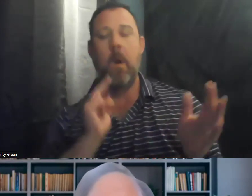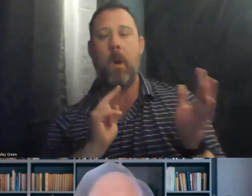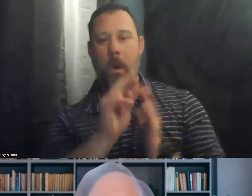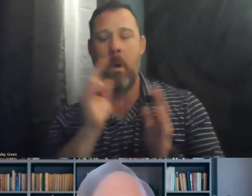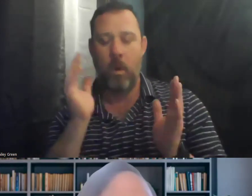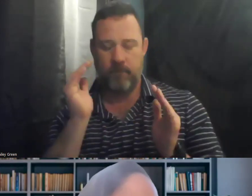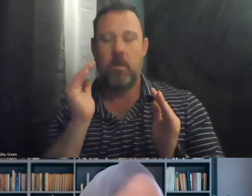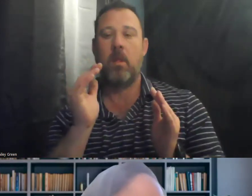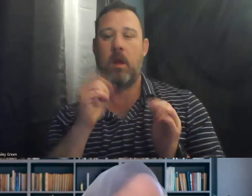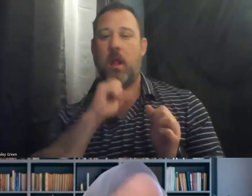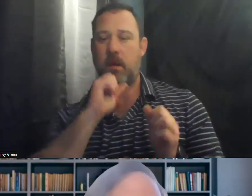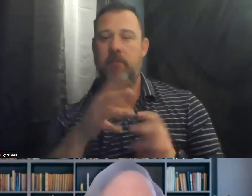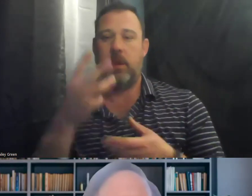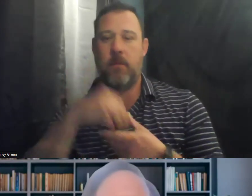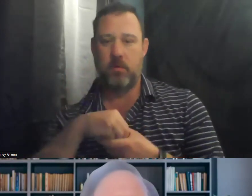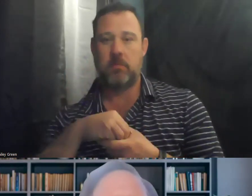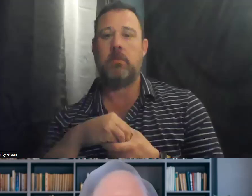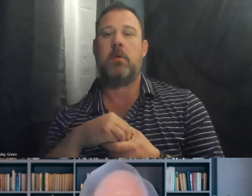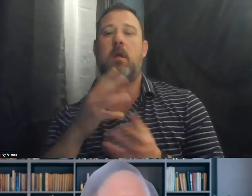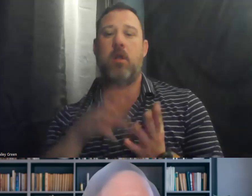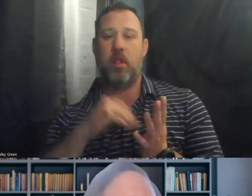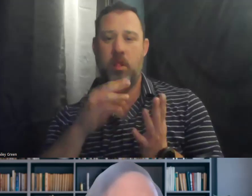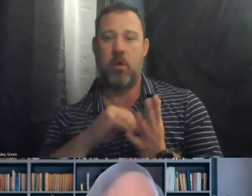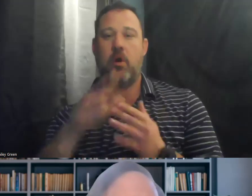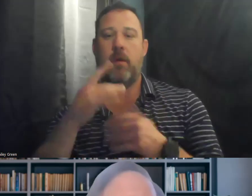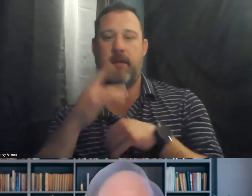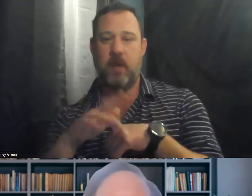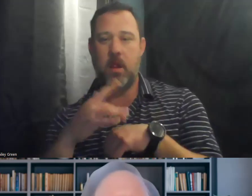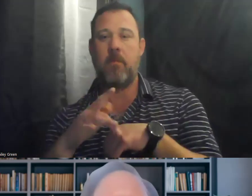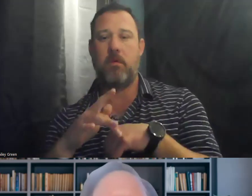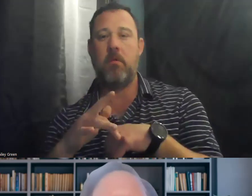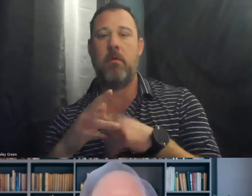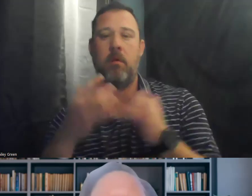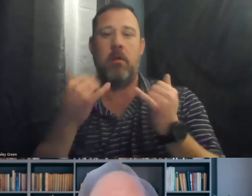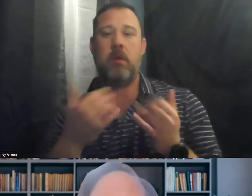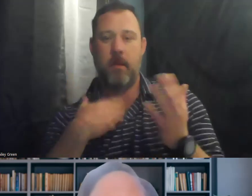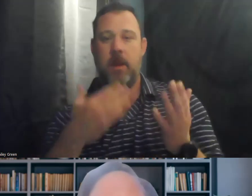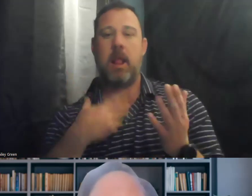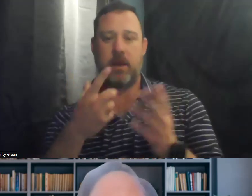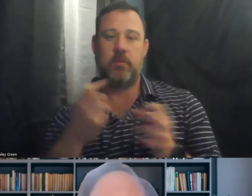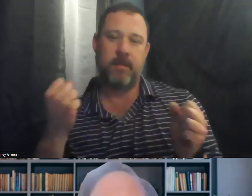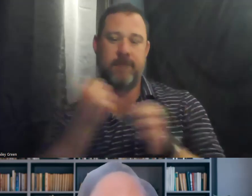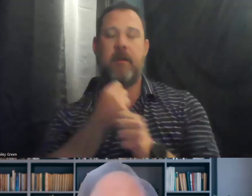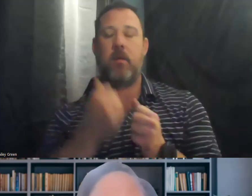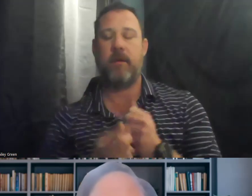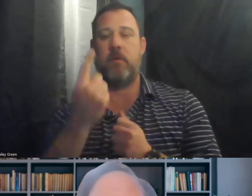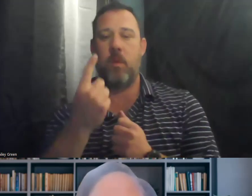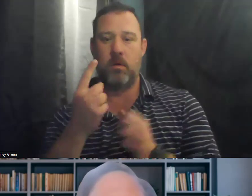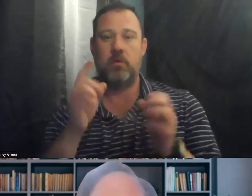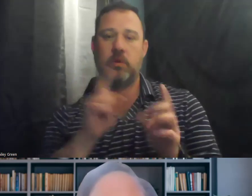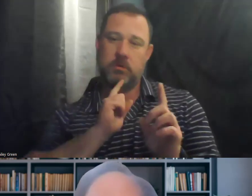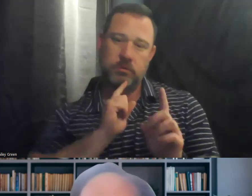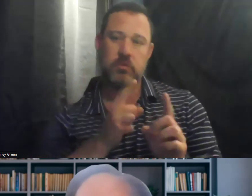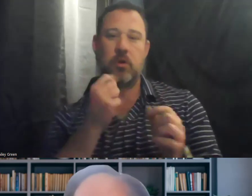And I love being a part of this, and I love learning about all what's available. And now I'm glad to be in the fight with everybody to ensure